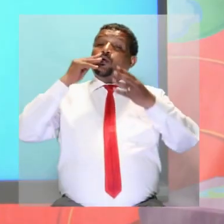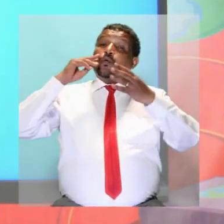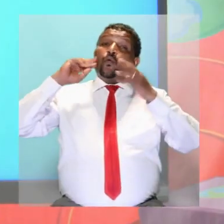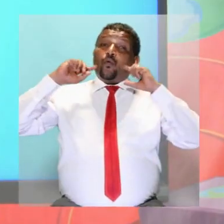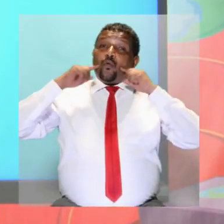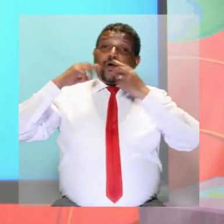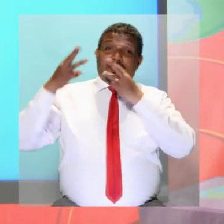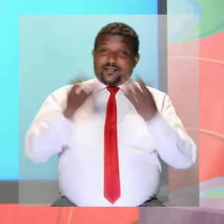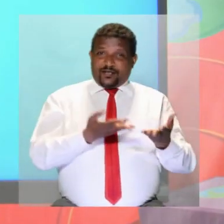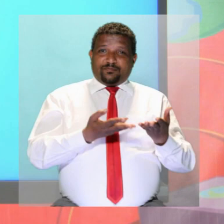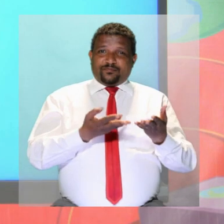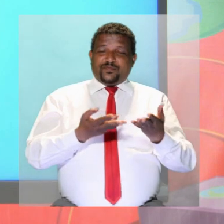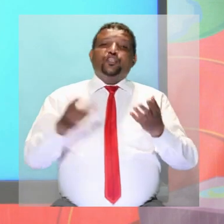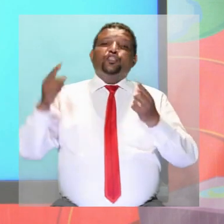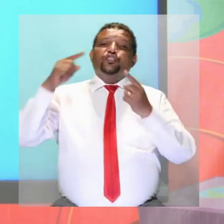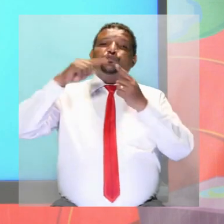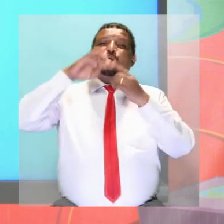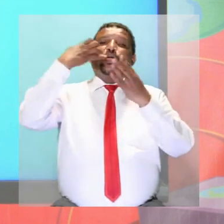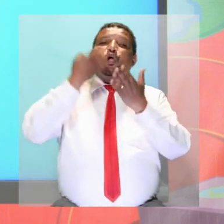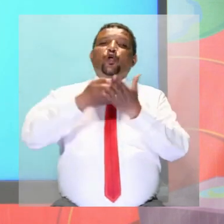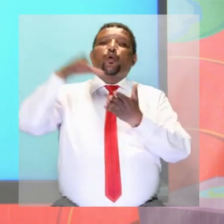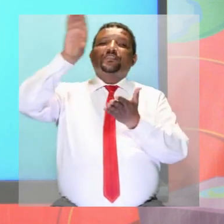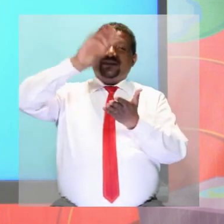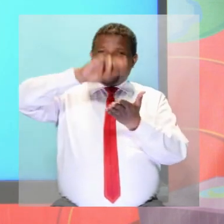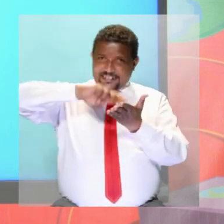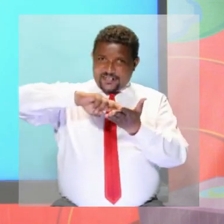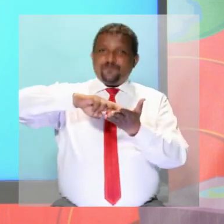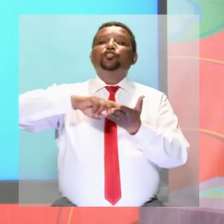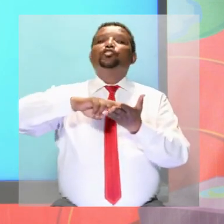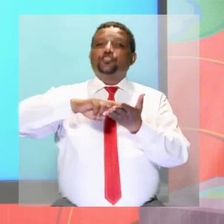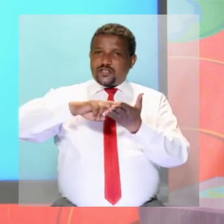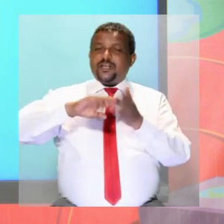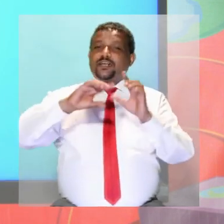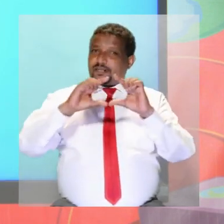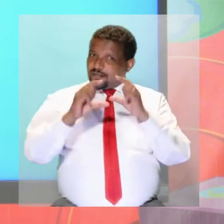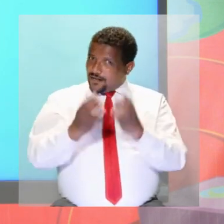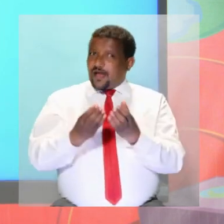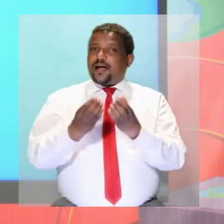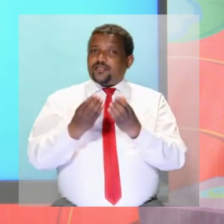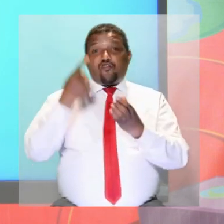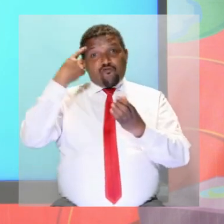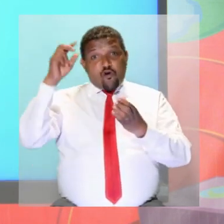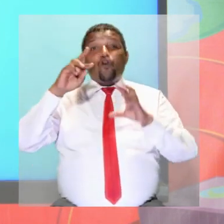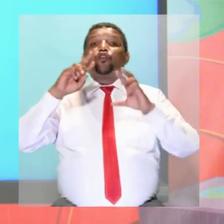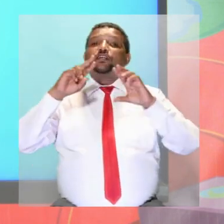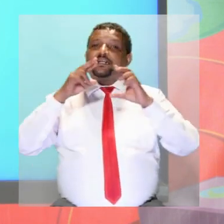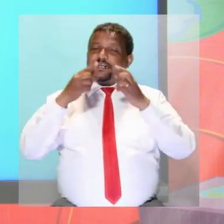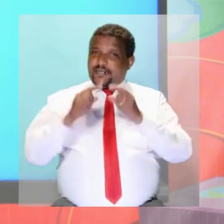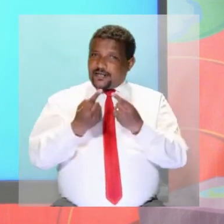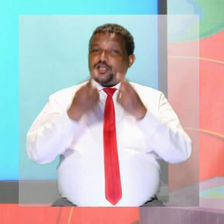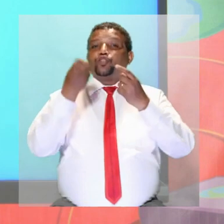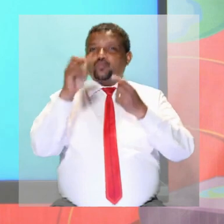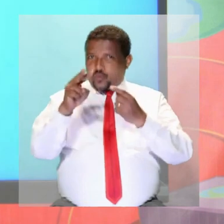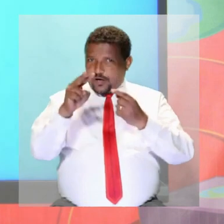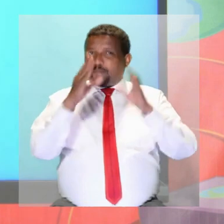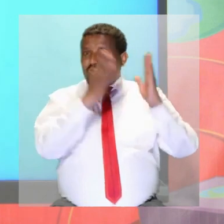Welcome to Economics Revision class for grade 12 provided by the Ministry of